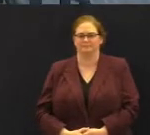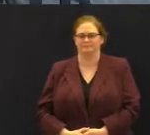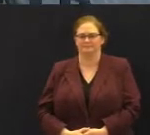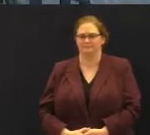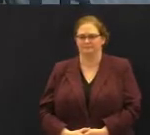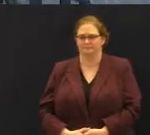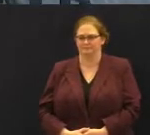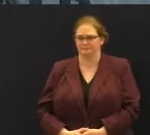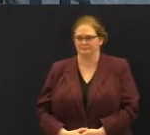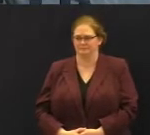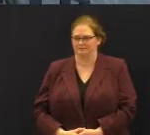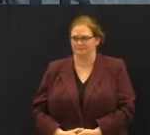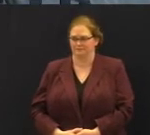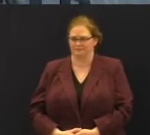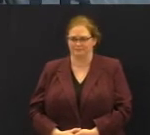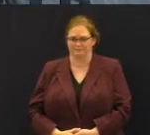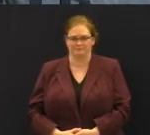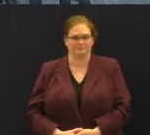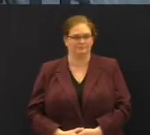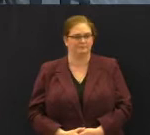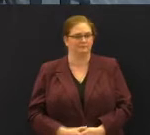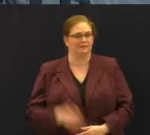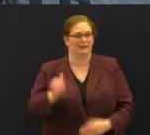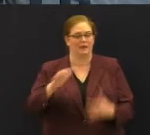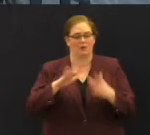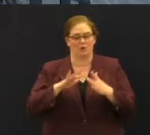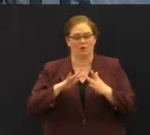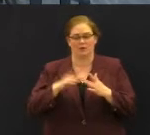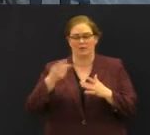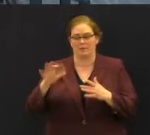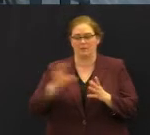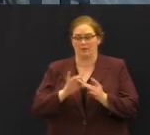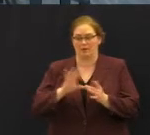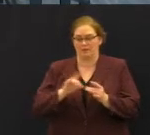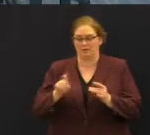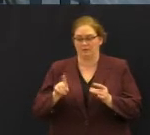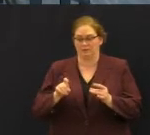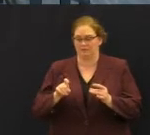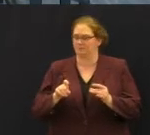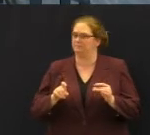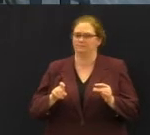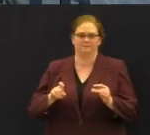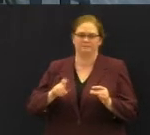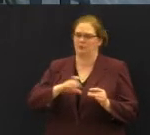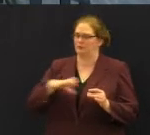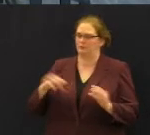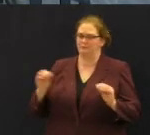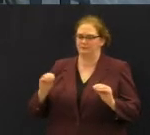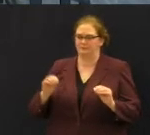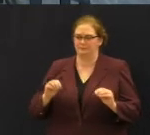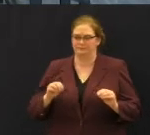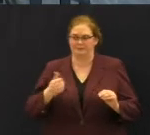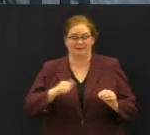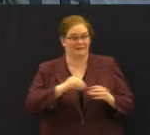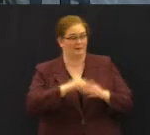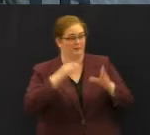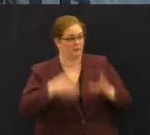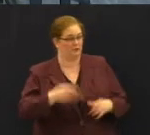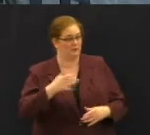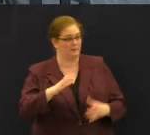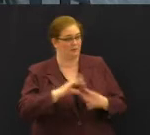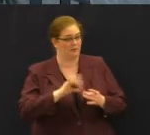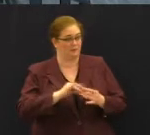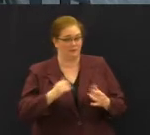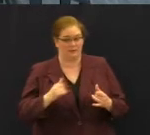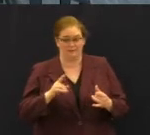Okay. Do we have any online public comment? No, Commissioner. Okay, is there any in-person public comment